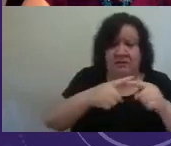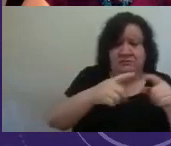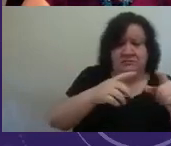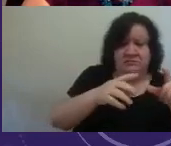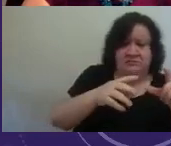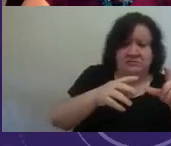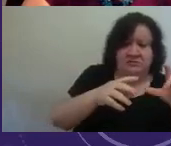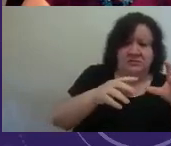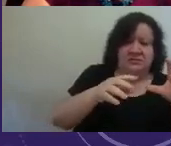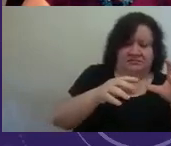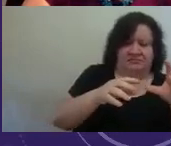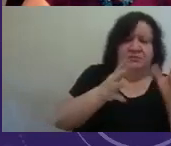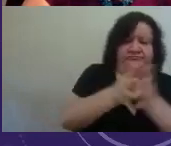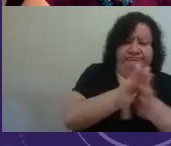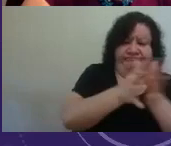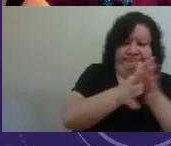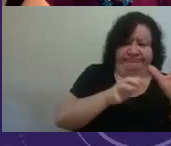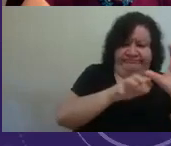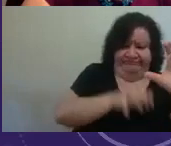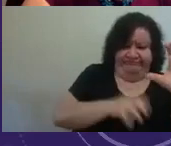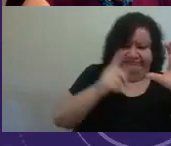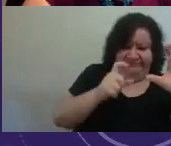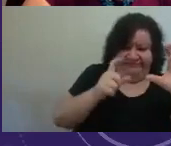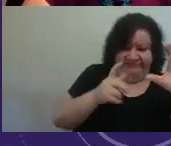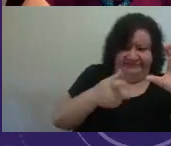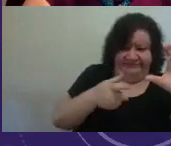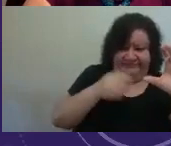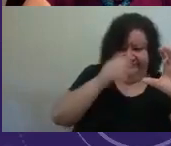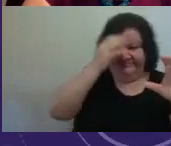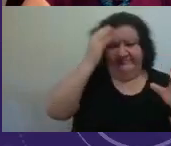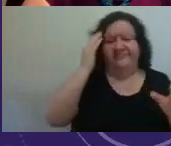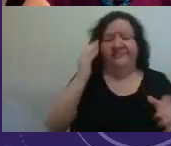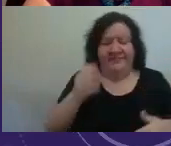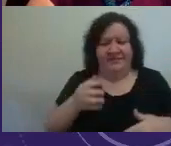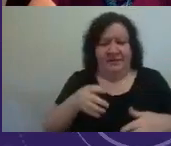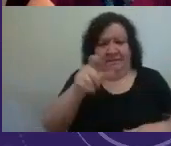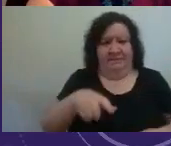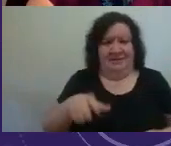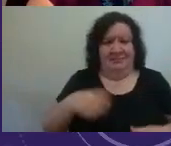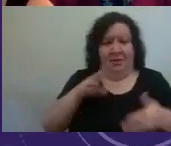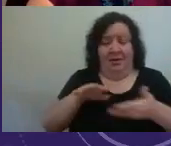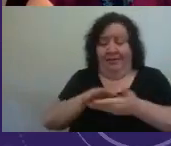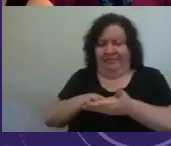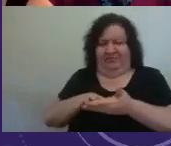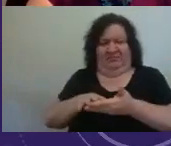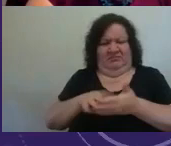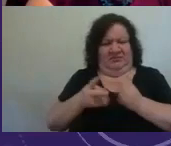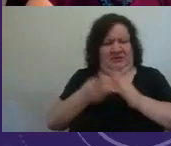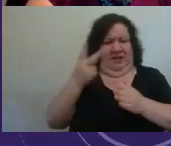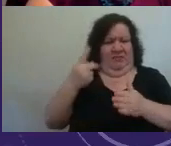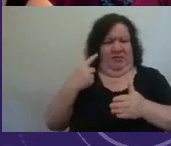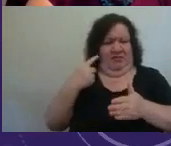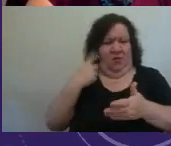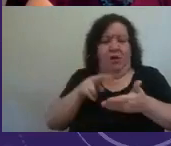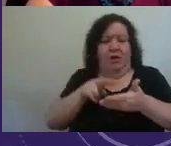The post is read first. So the post, as you type it, will go ahead first. It also really depends on how the